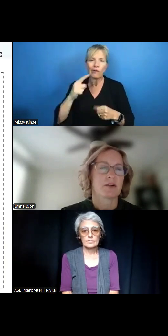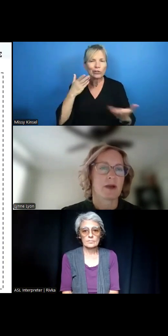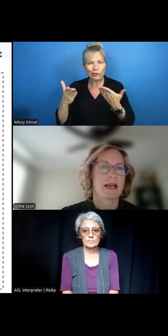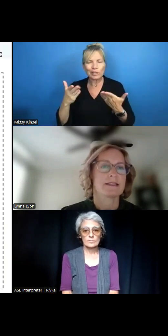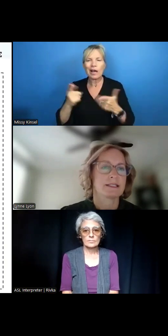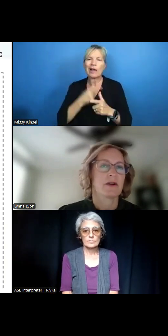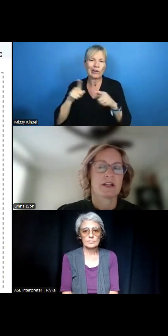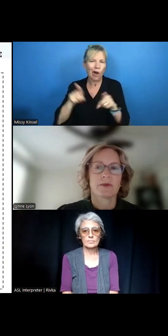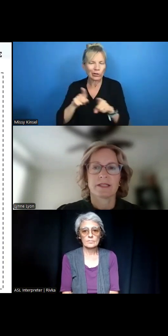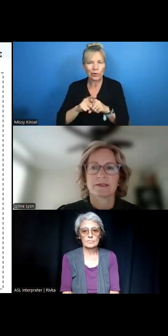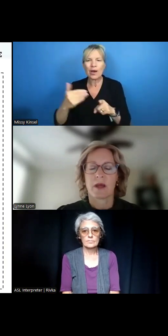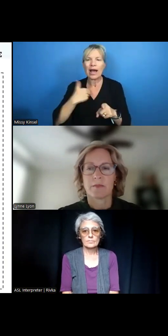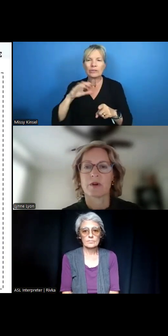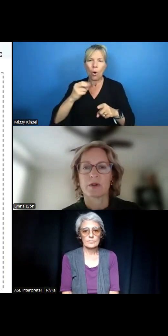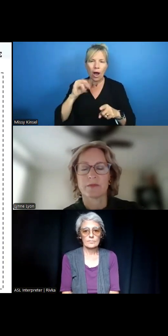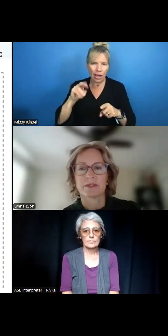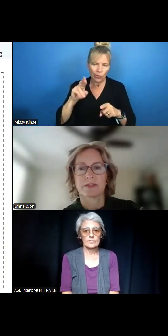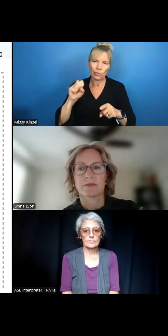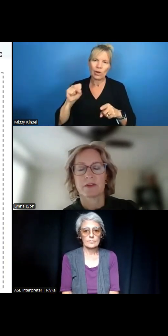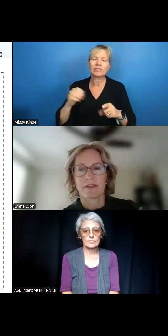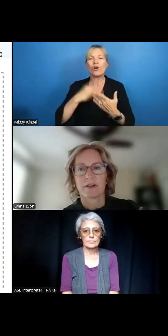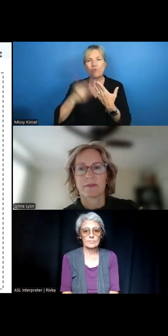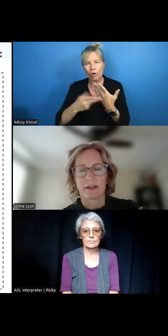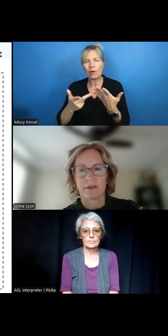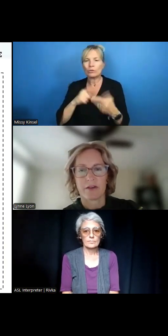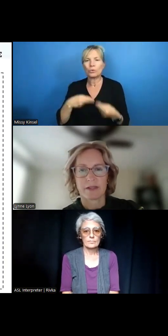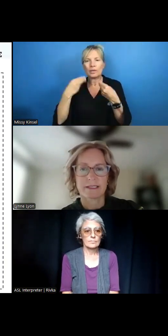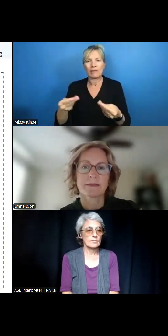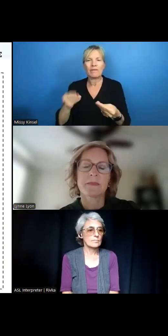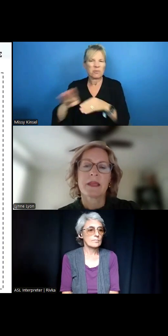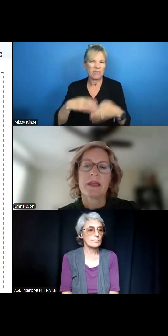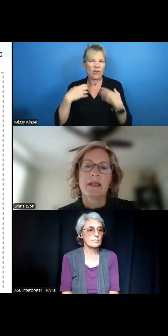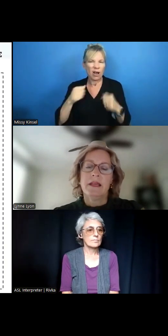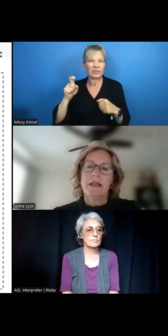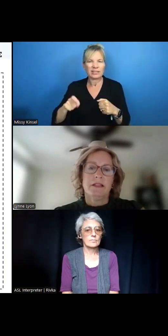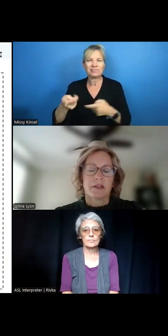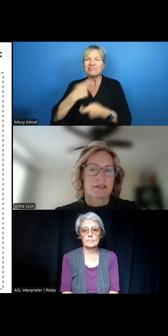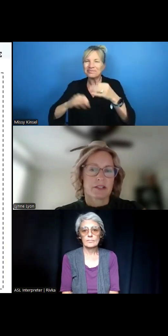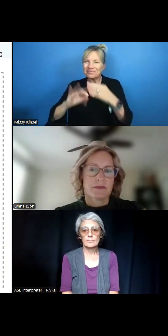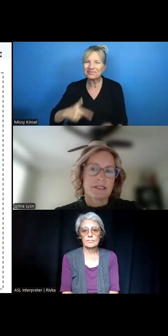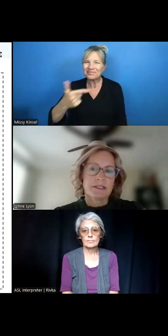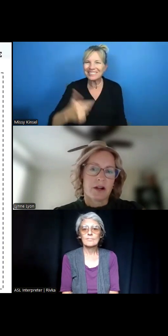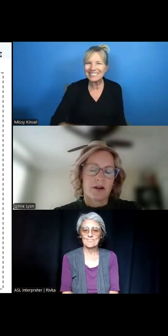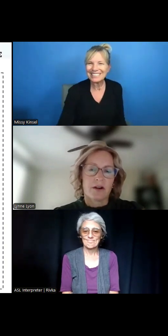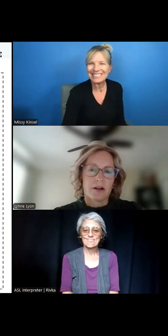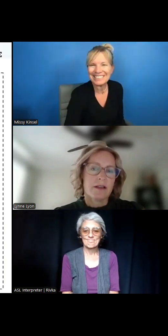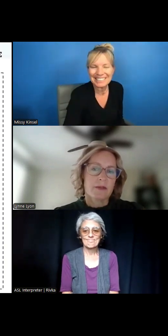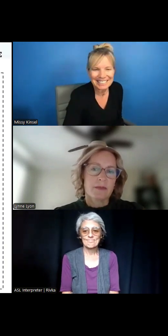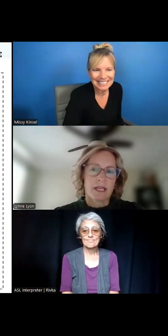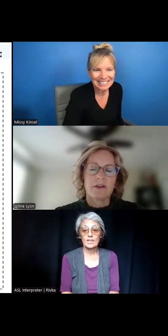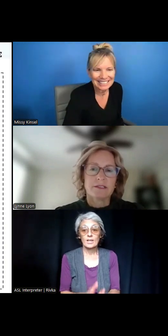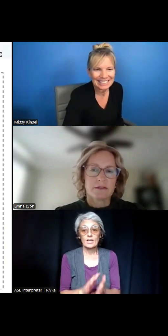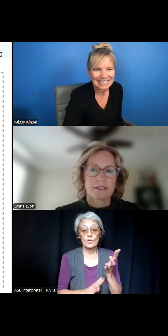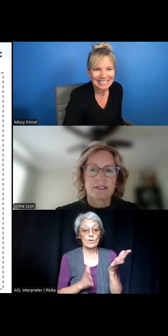then also has the Ohio Rise program to provide their behavioral health needs. So the services are all